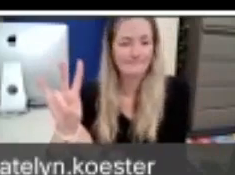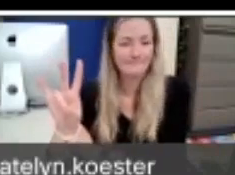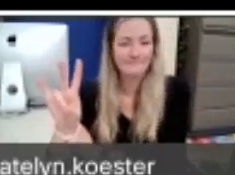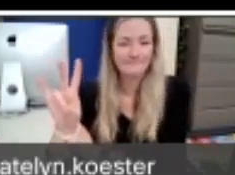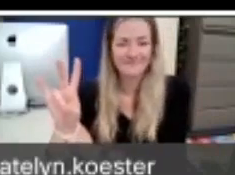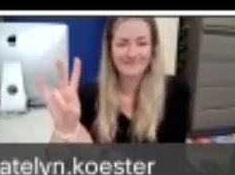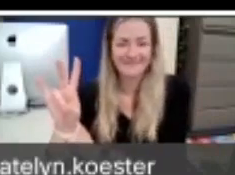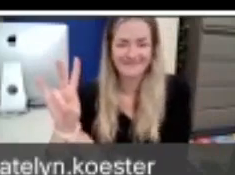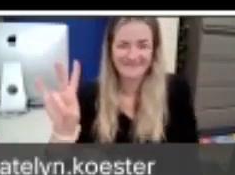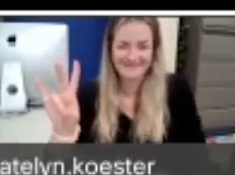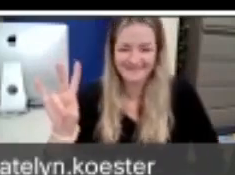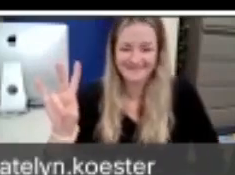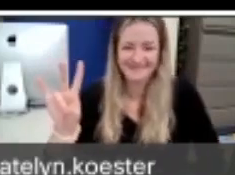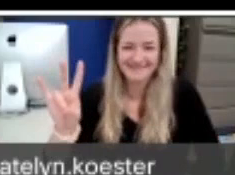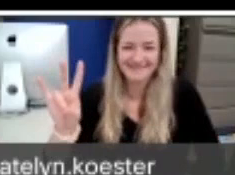just moves to your ring finger,